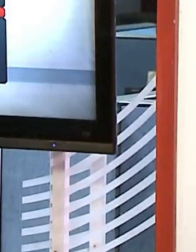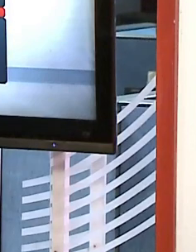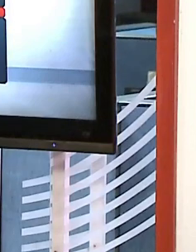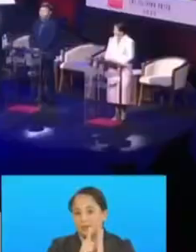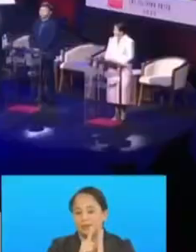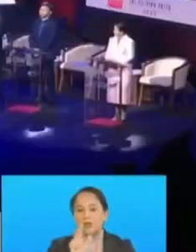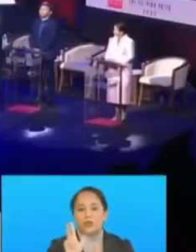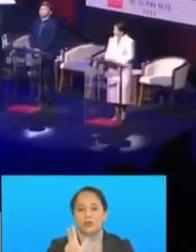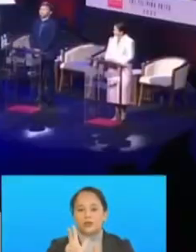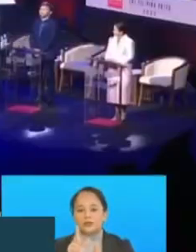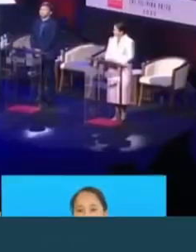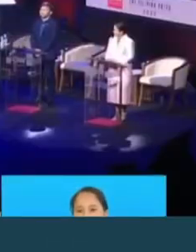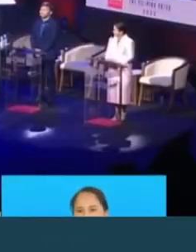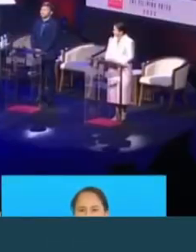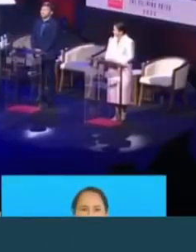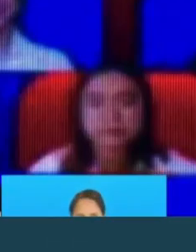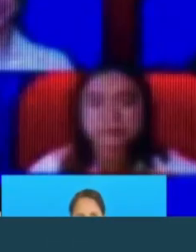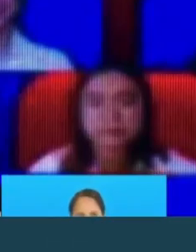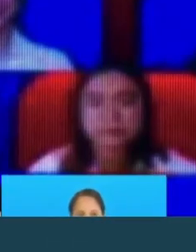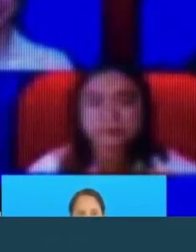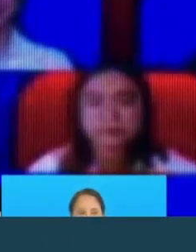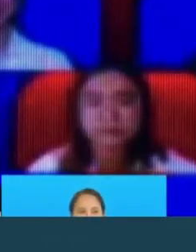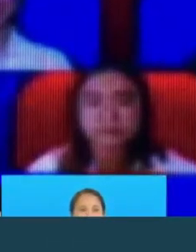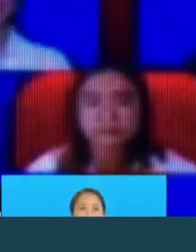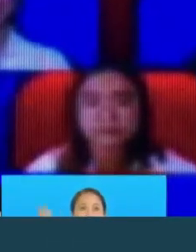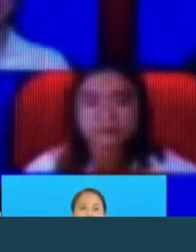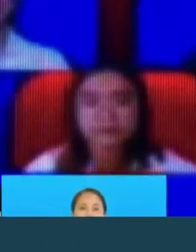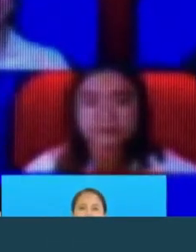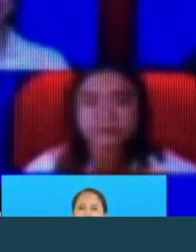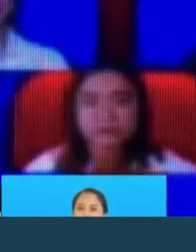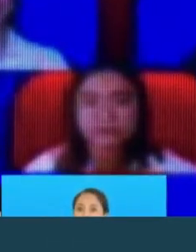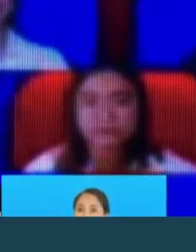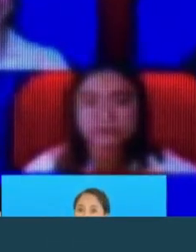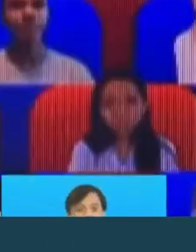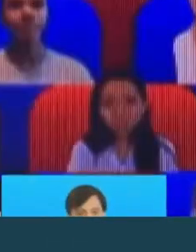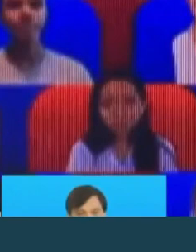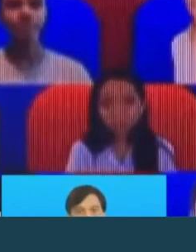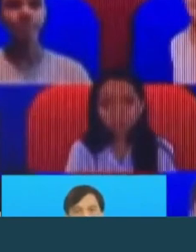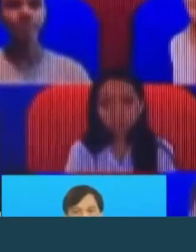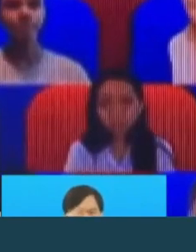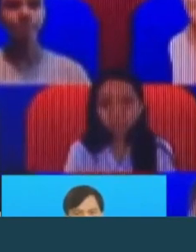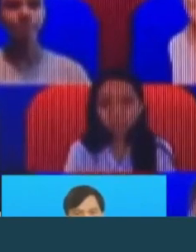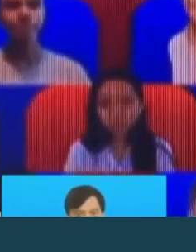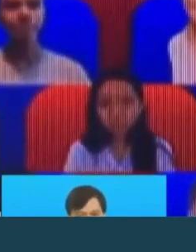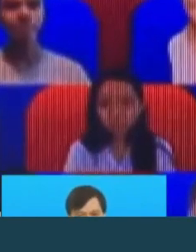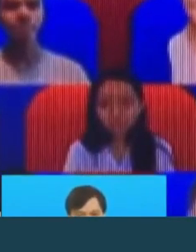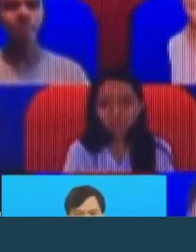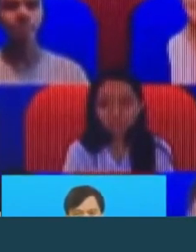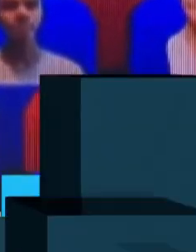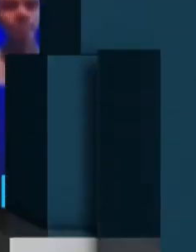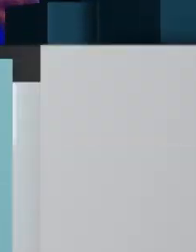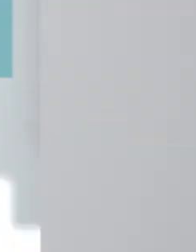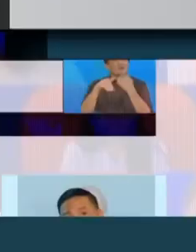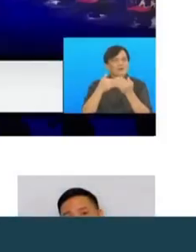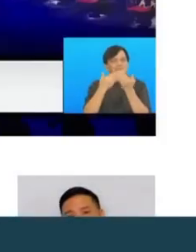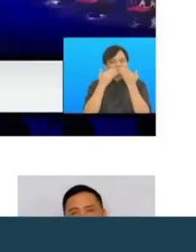analyst believes it was also the incumbent officials who stood out during the turn of the presidential bets.